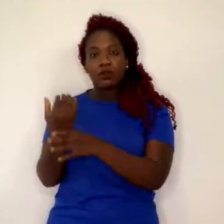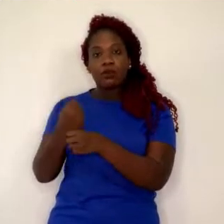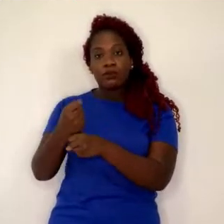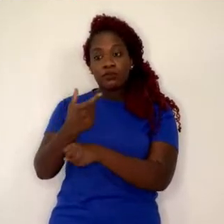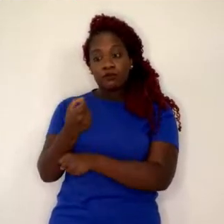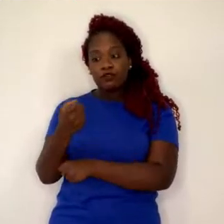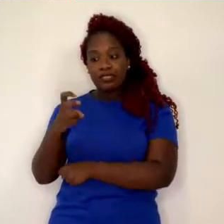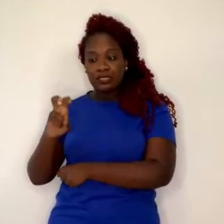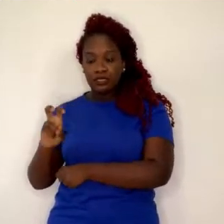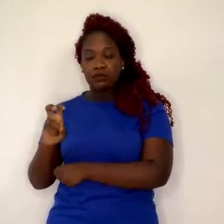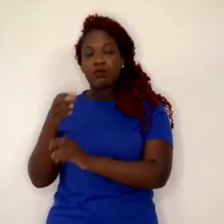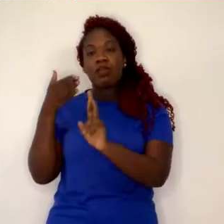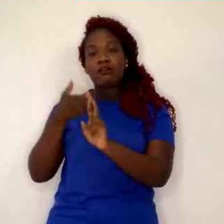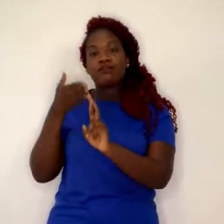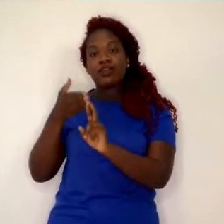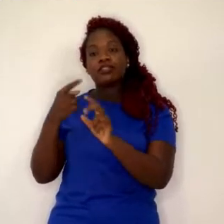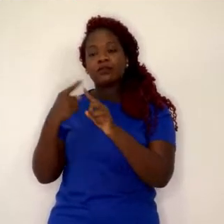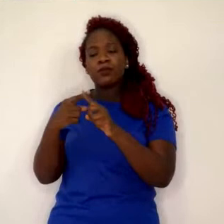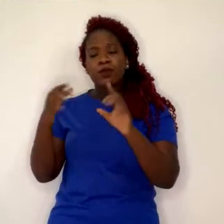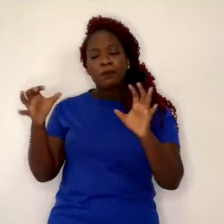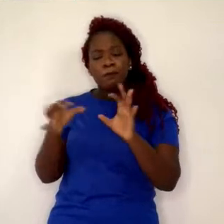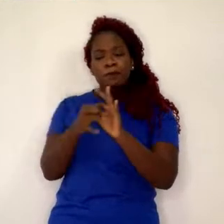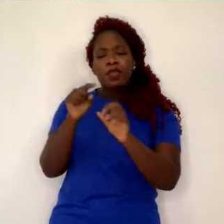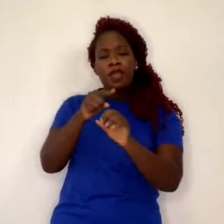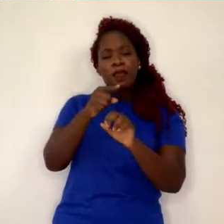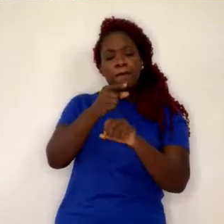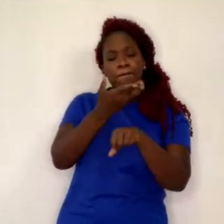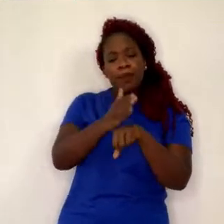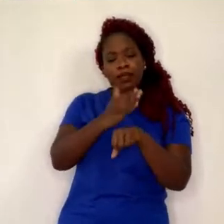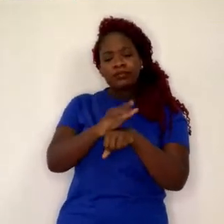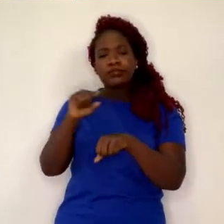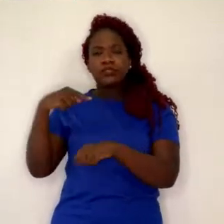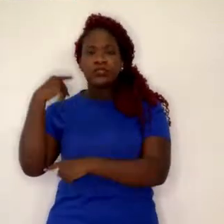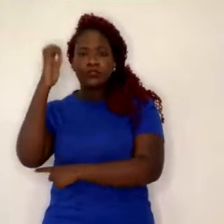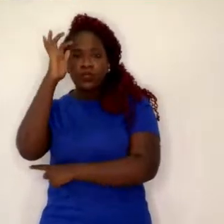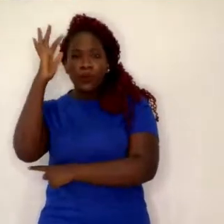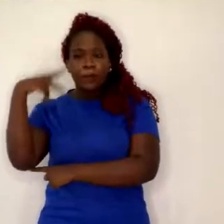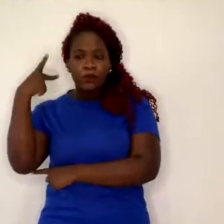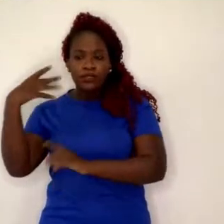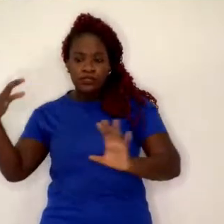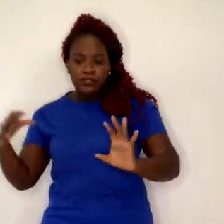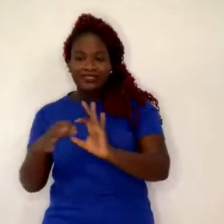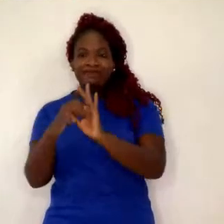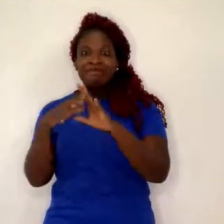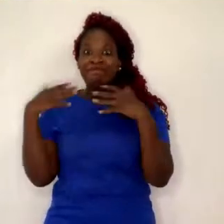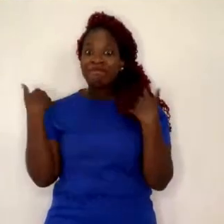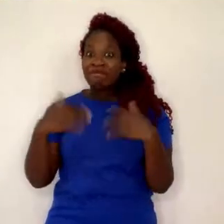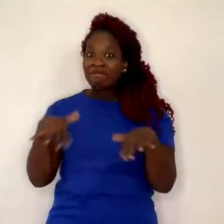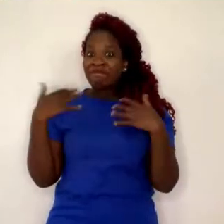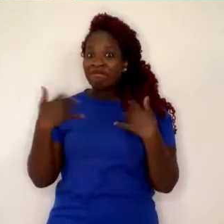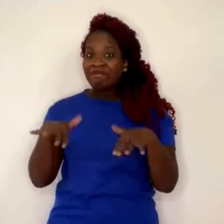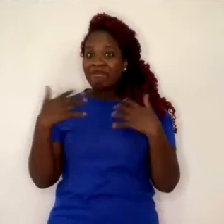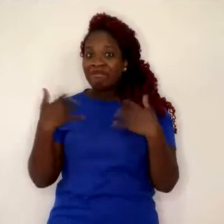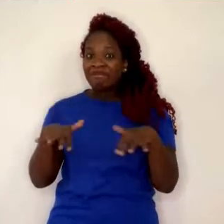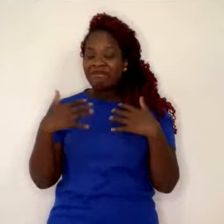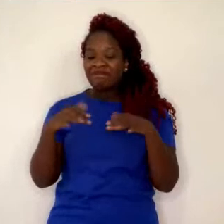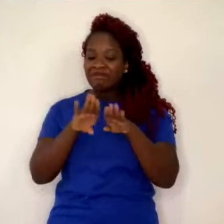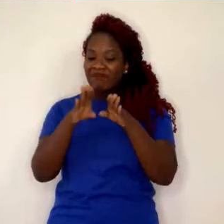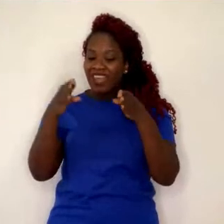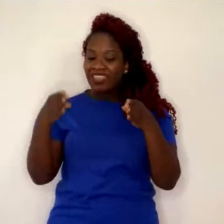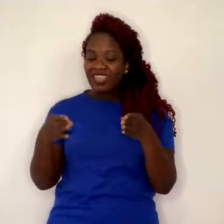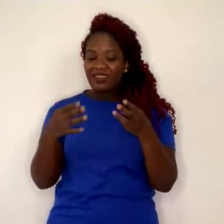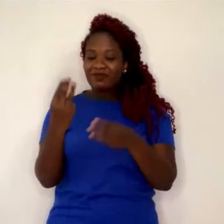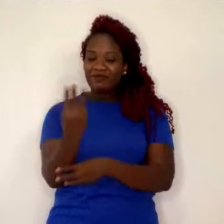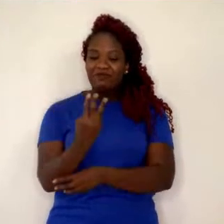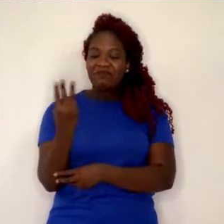the head of the Florestan Fernandes School, which conjoins practices and politics. This is the